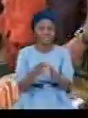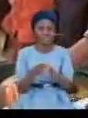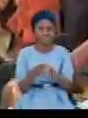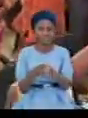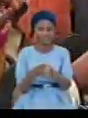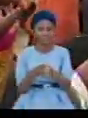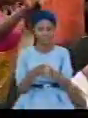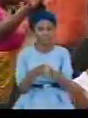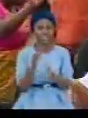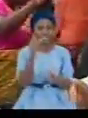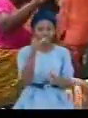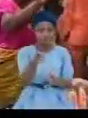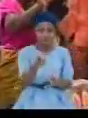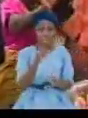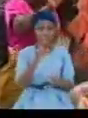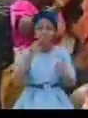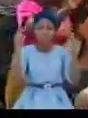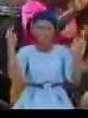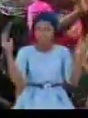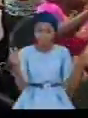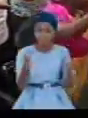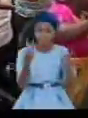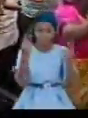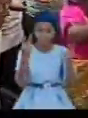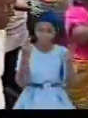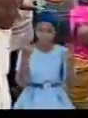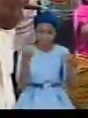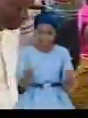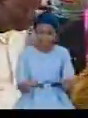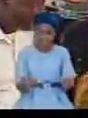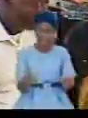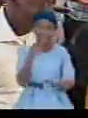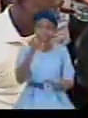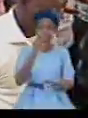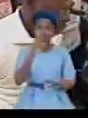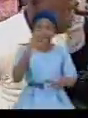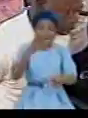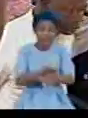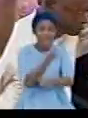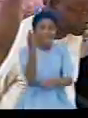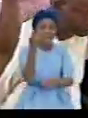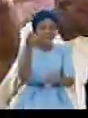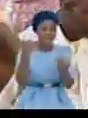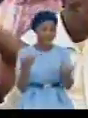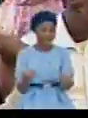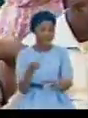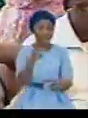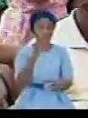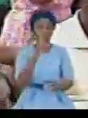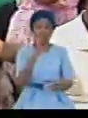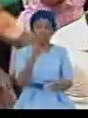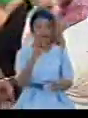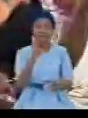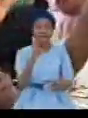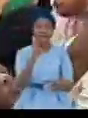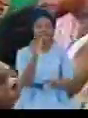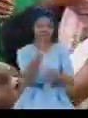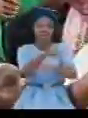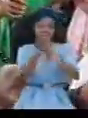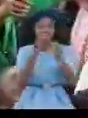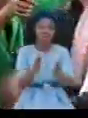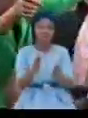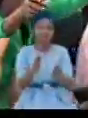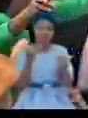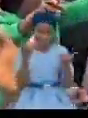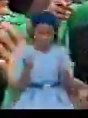You are victorious already. You are triumphant already. You are an overcomer already. You are